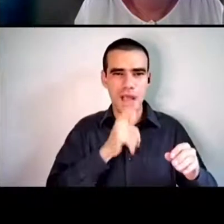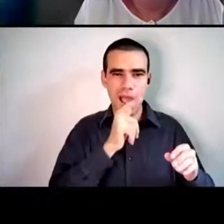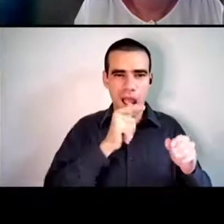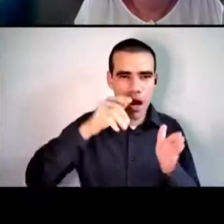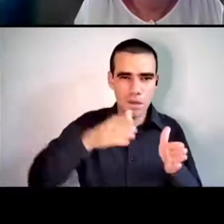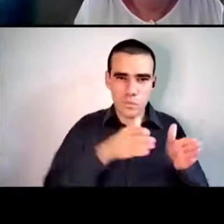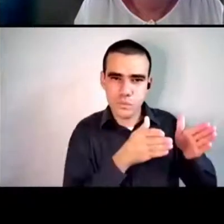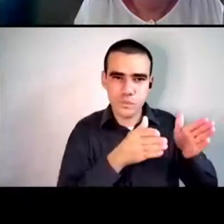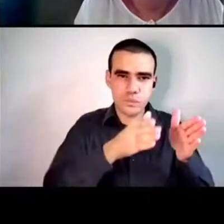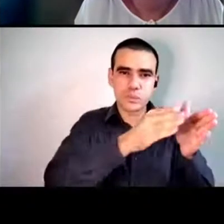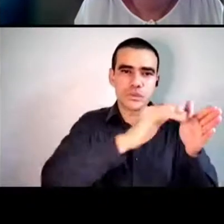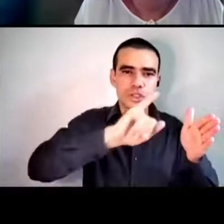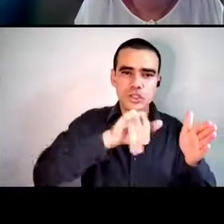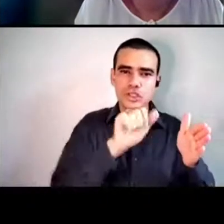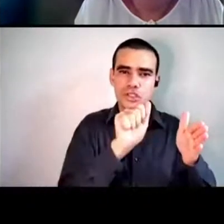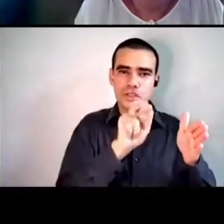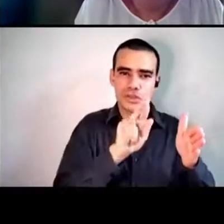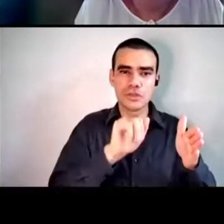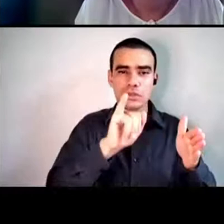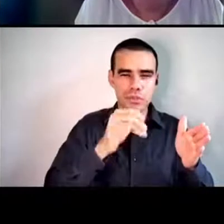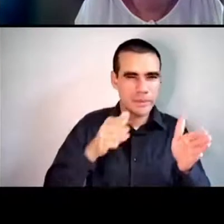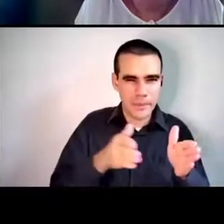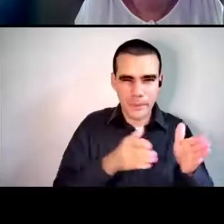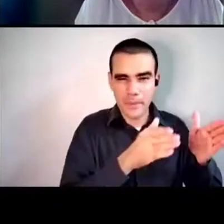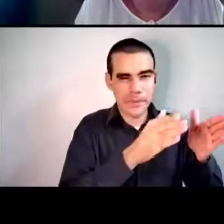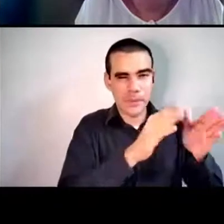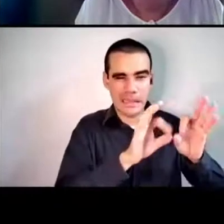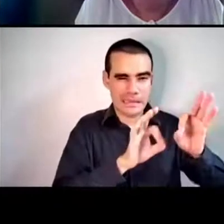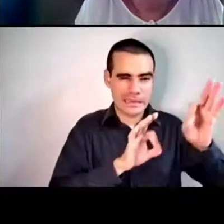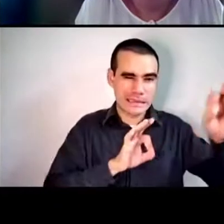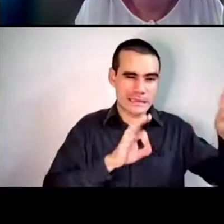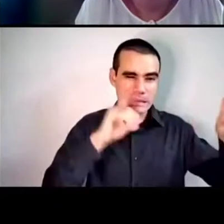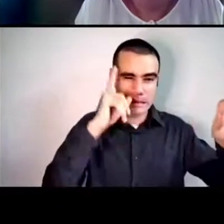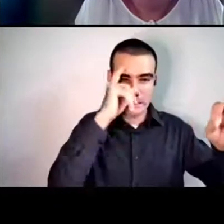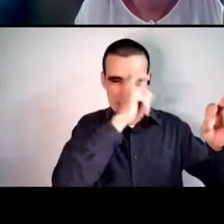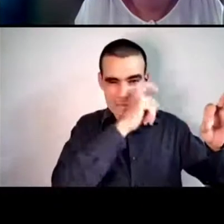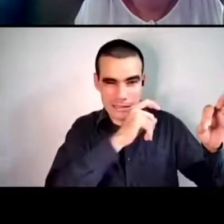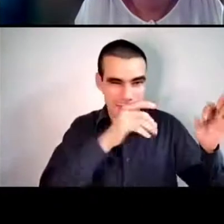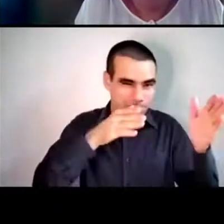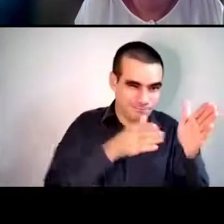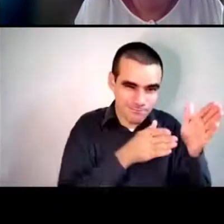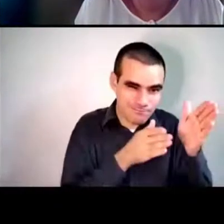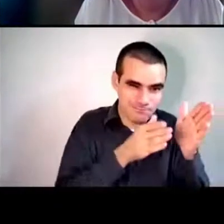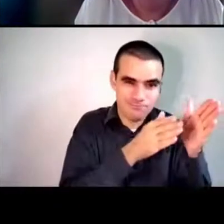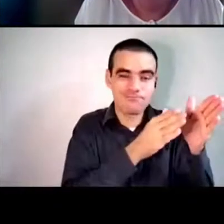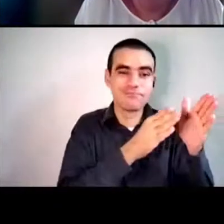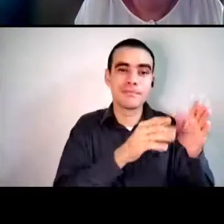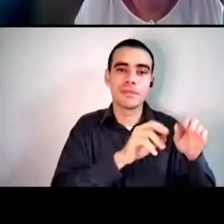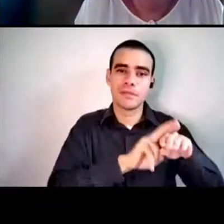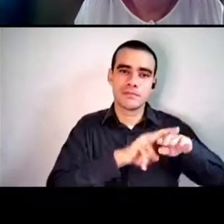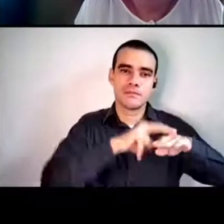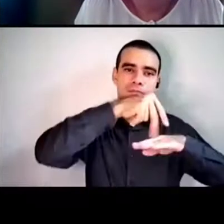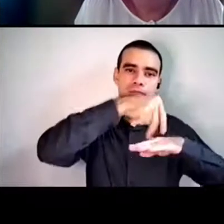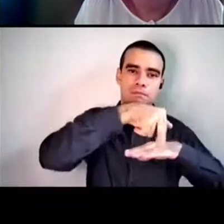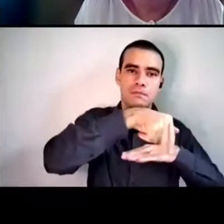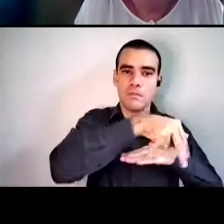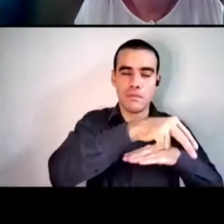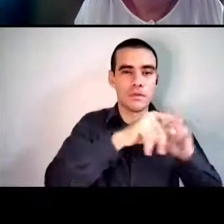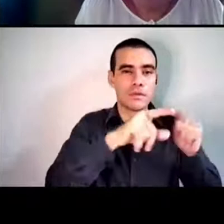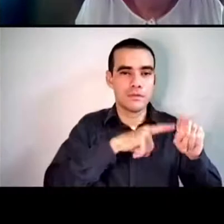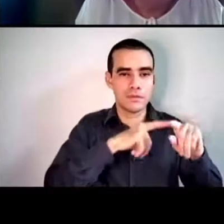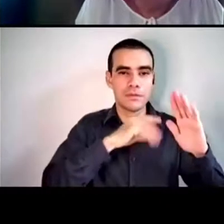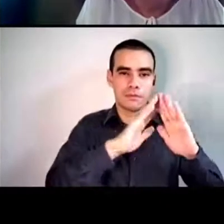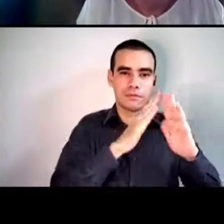We went over the river Jari, and we went to a very difficult to access place. There